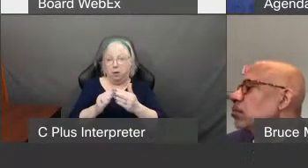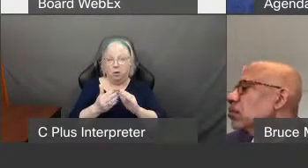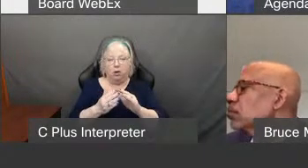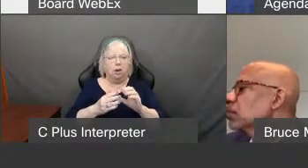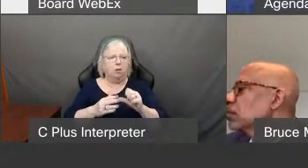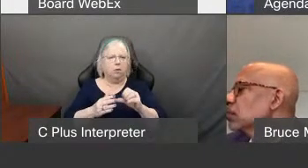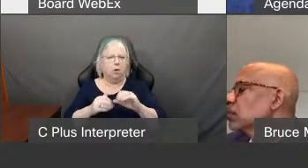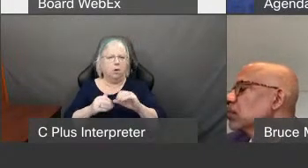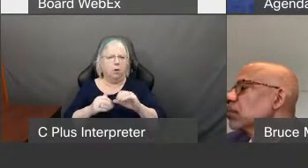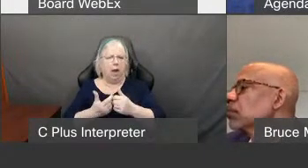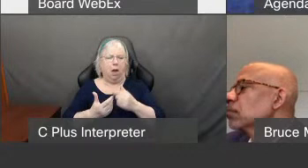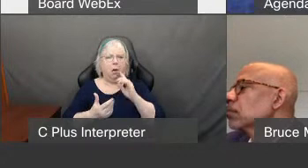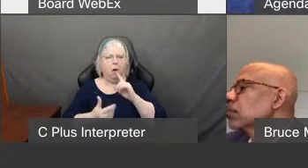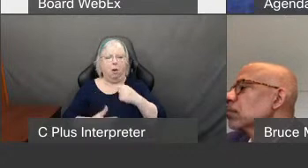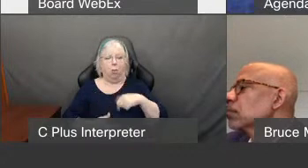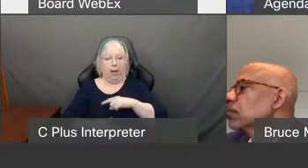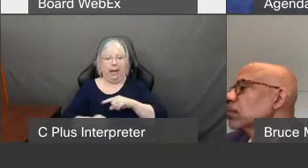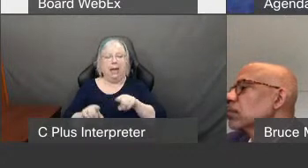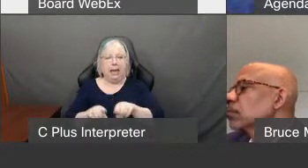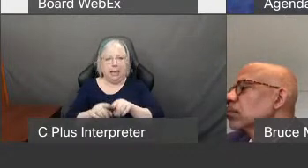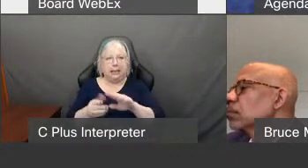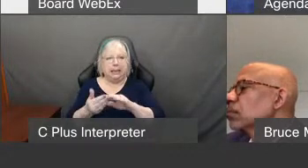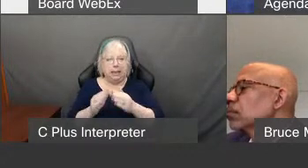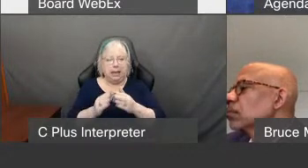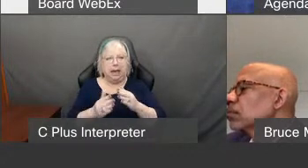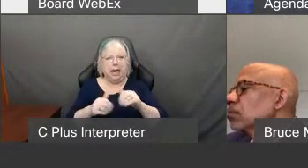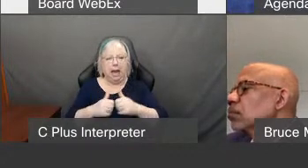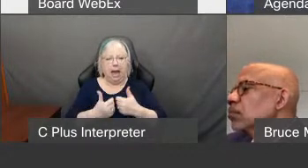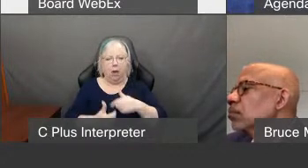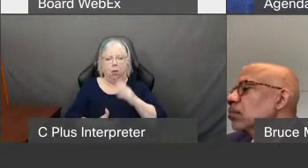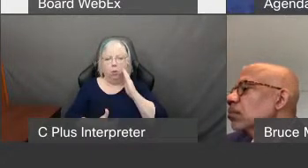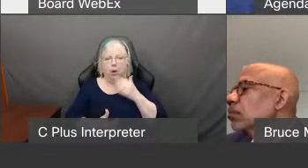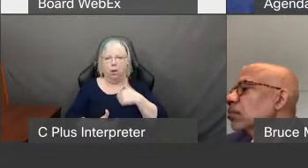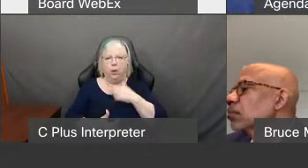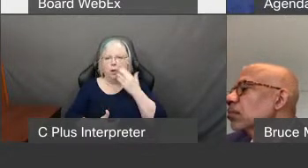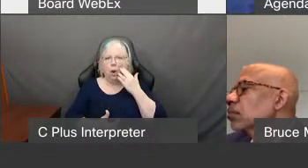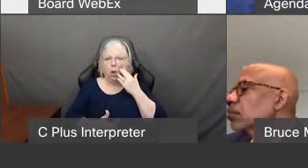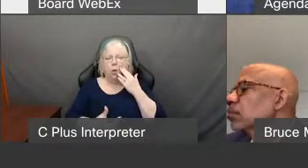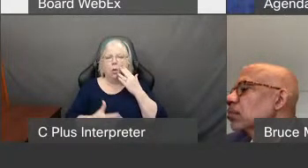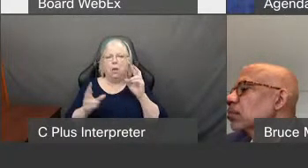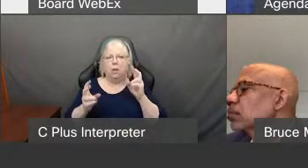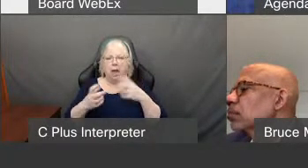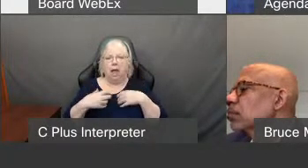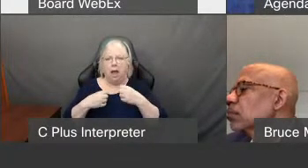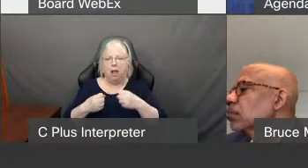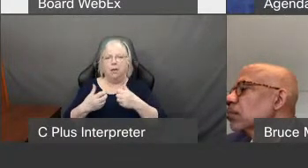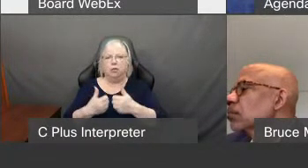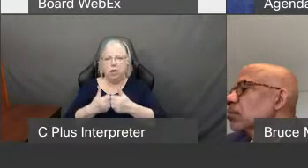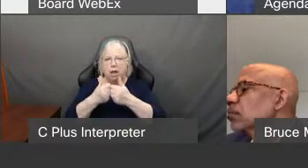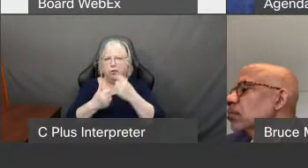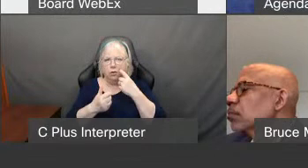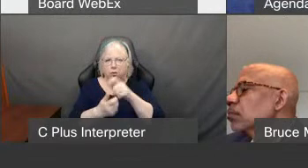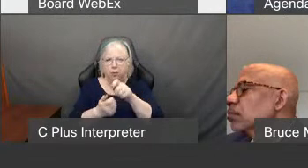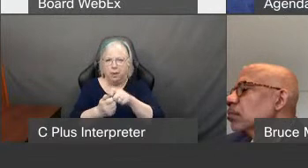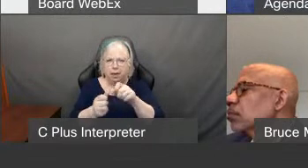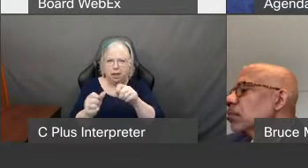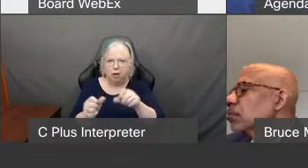a city gonna know the health challenges for particular